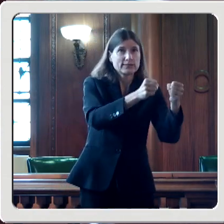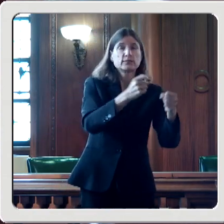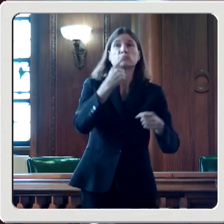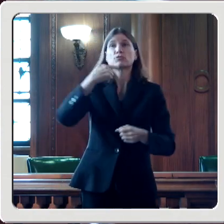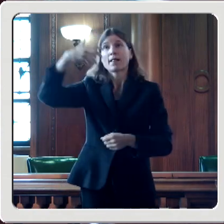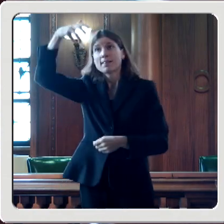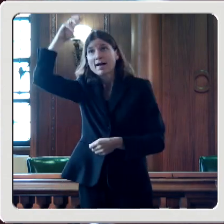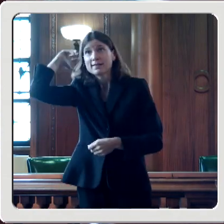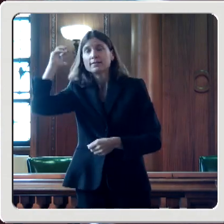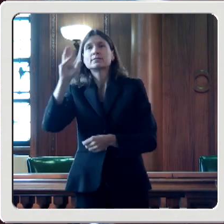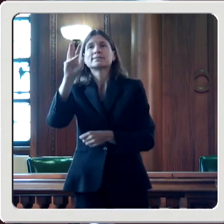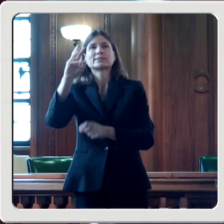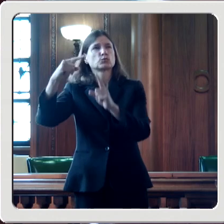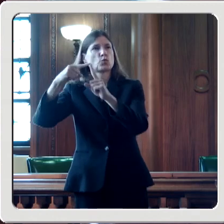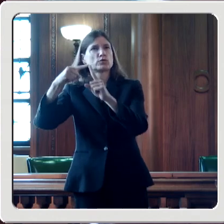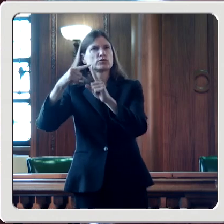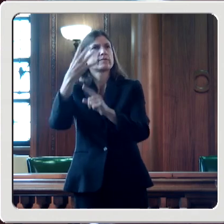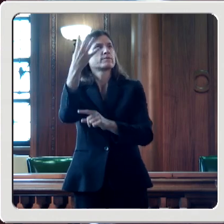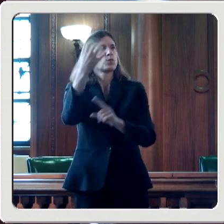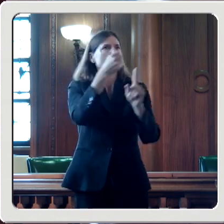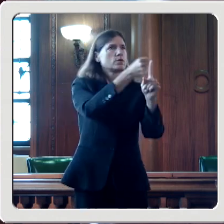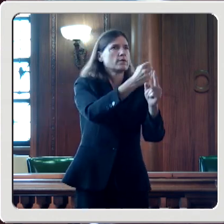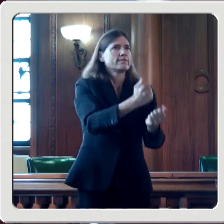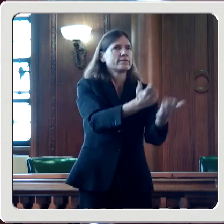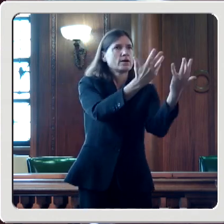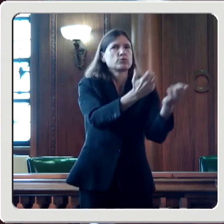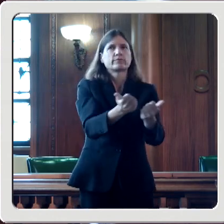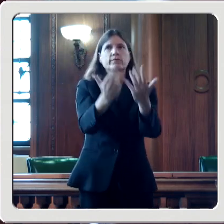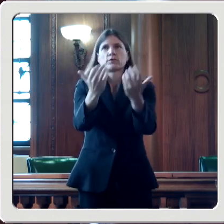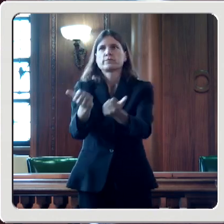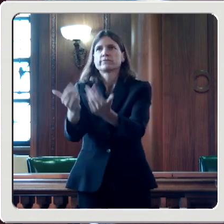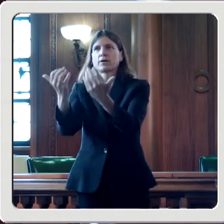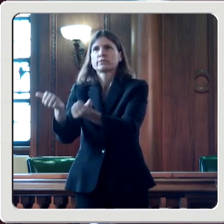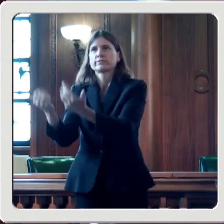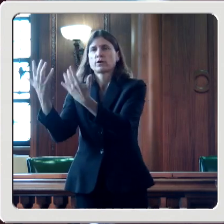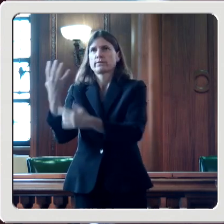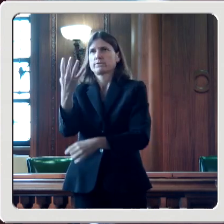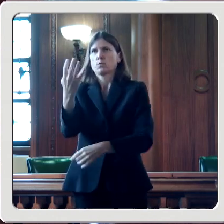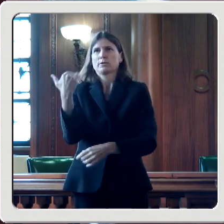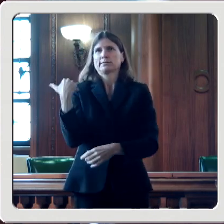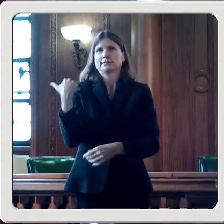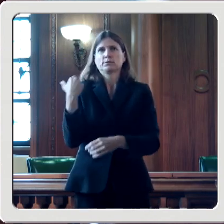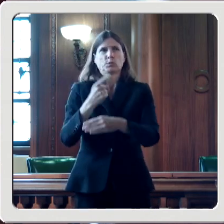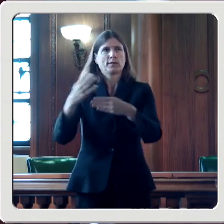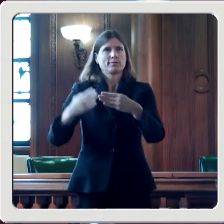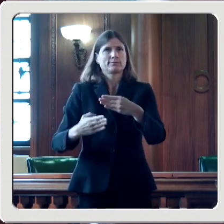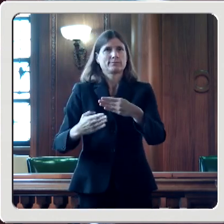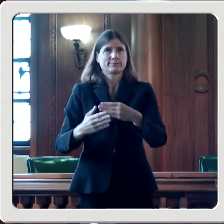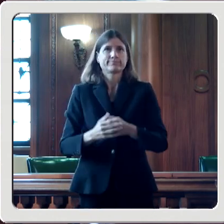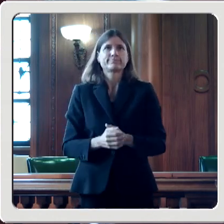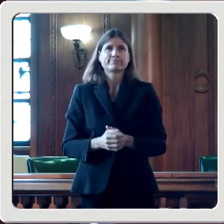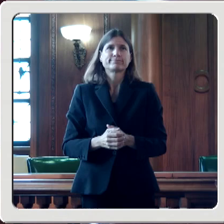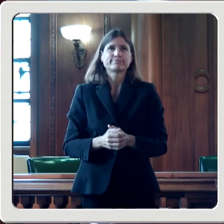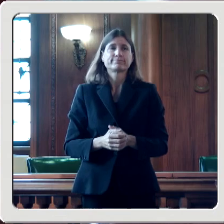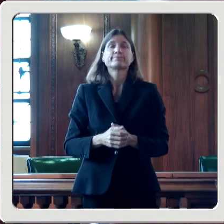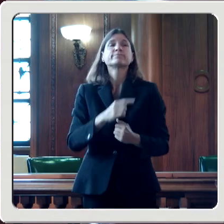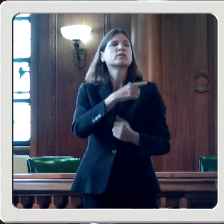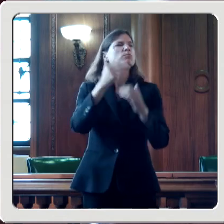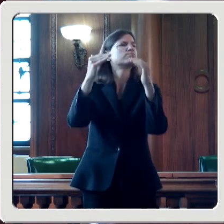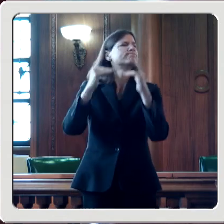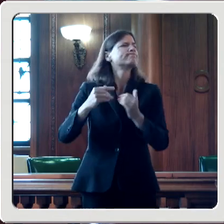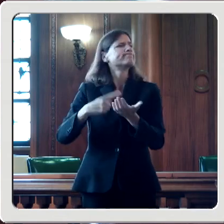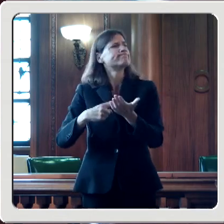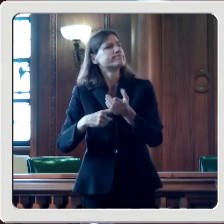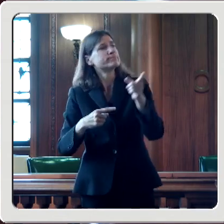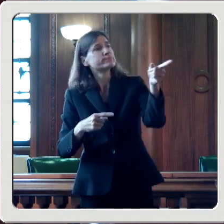Dickinson Street. Schools are a hot topic. Superintendent Dan Warwick will be giving you an update